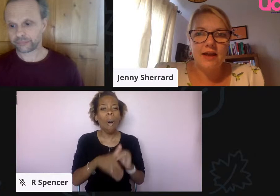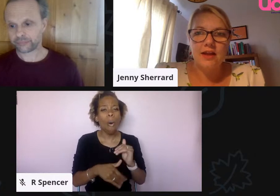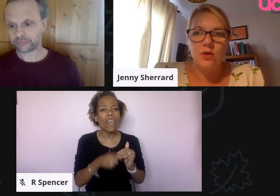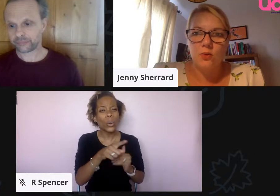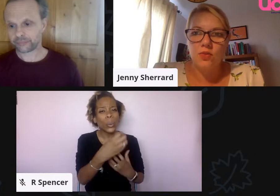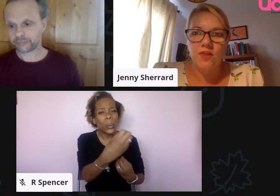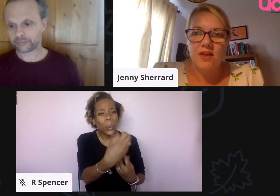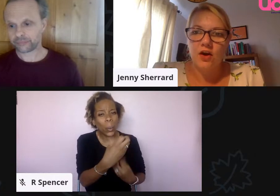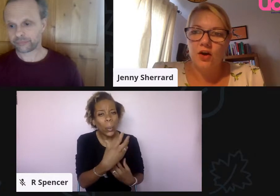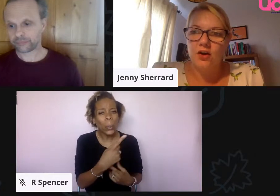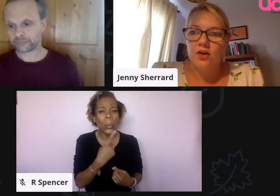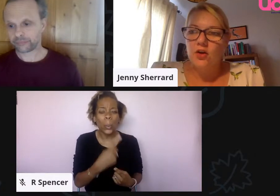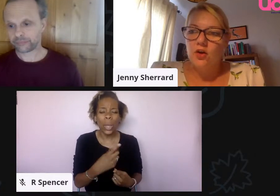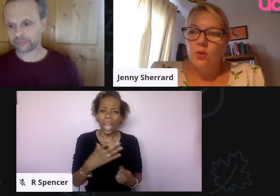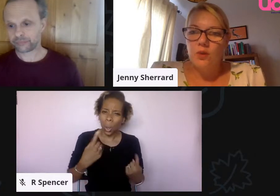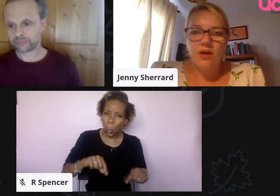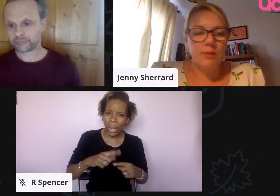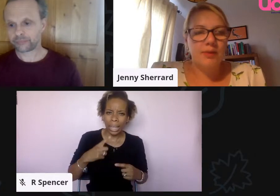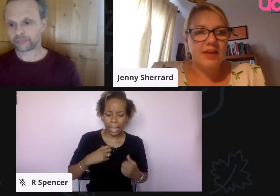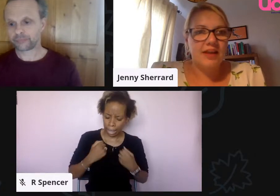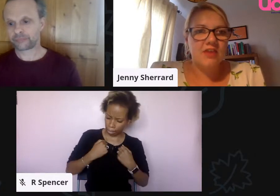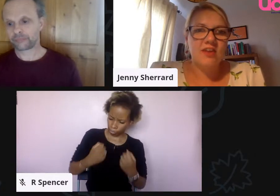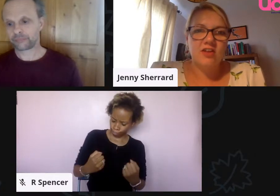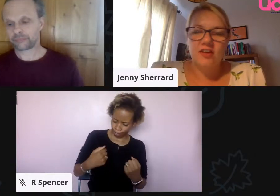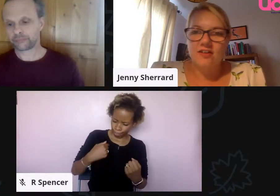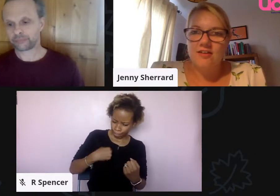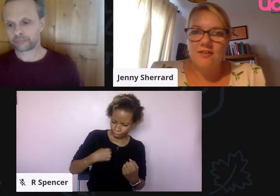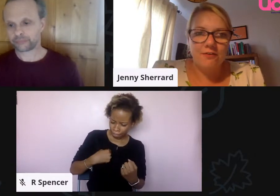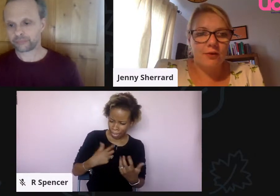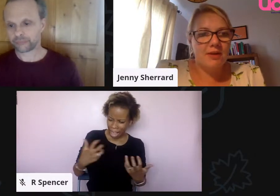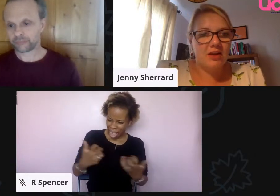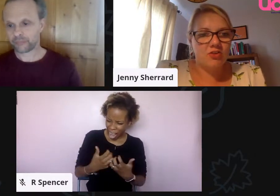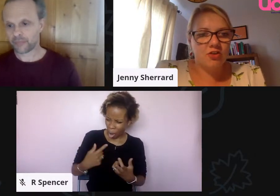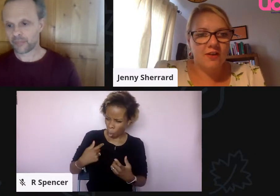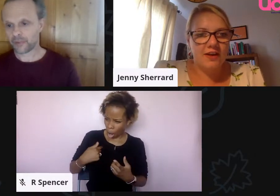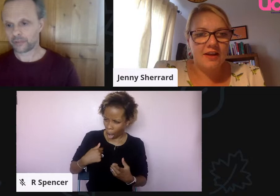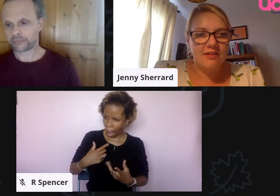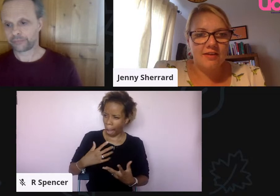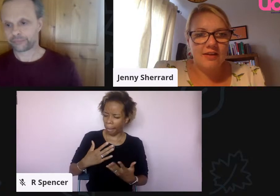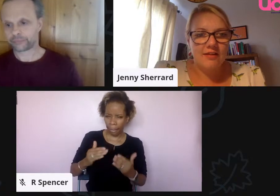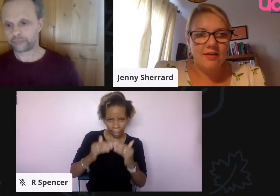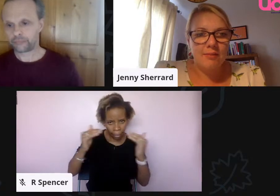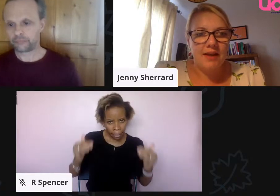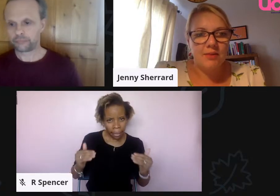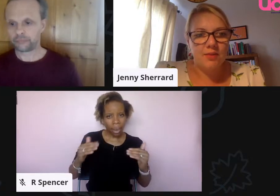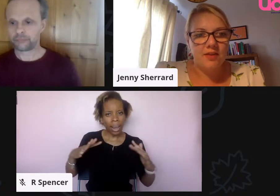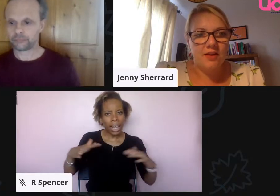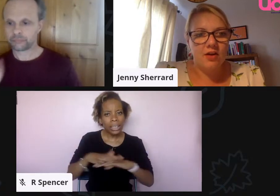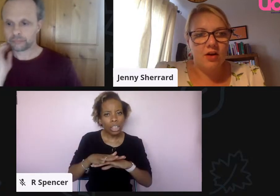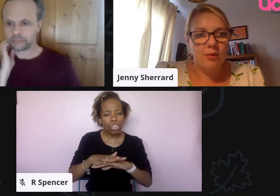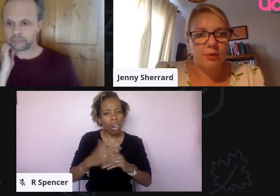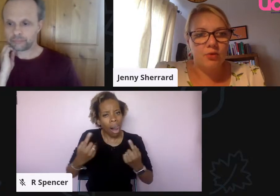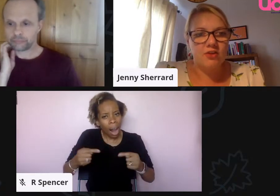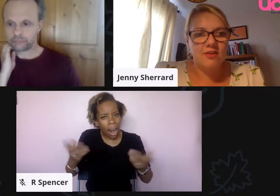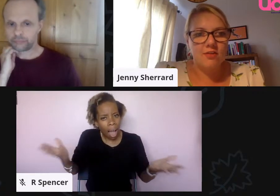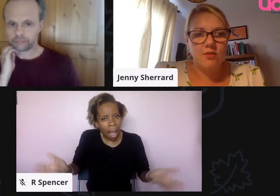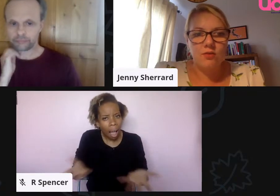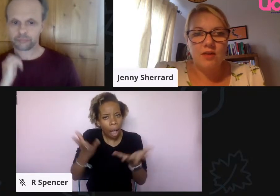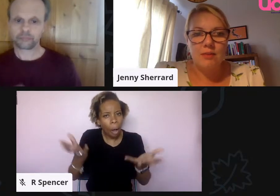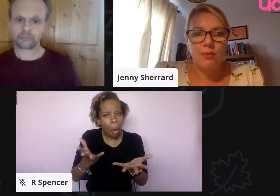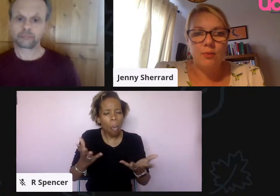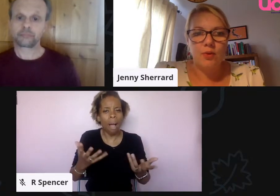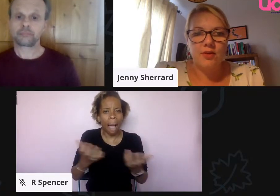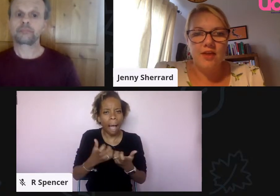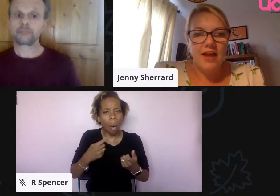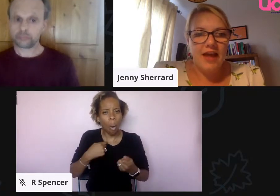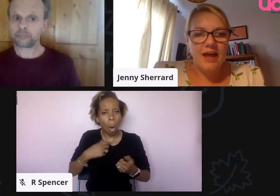really, think how we are bringing intersectionality to the fore and making sure that it is embedded within our approaches is a